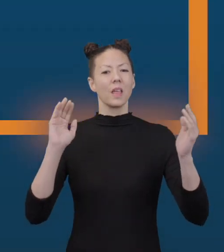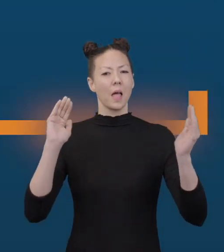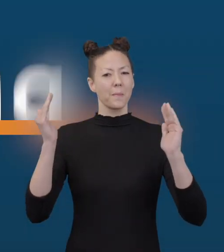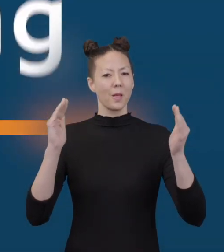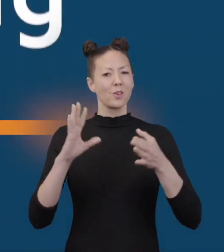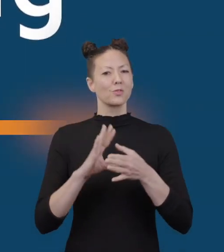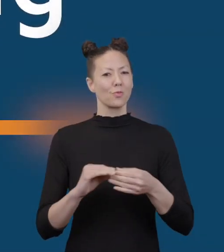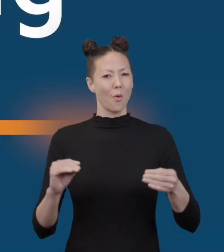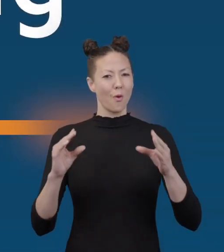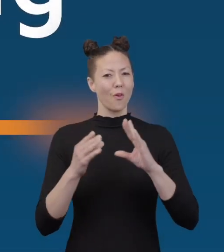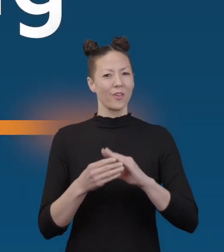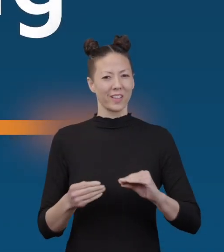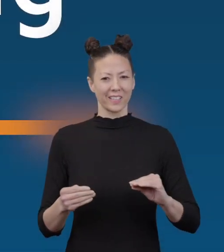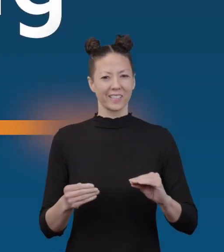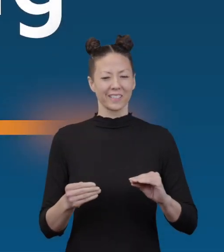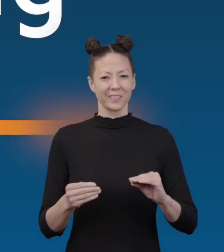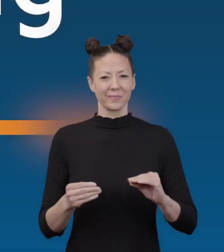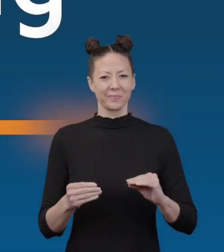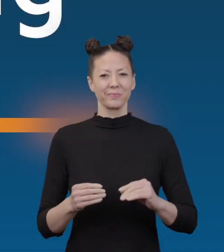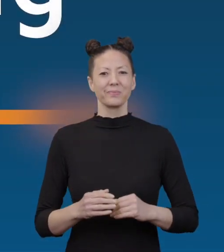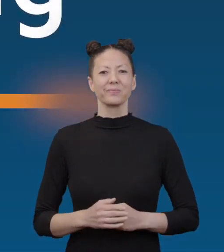Comparing stories.